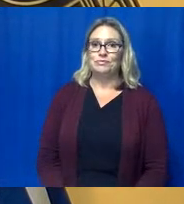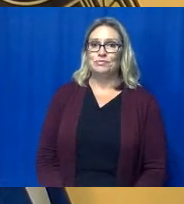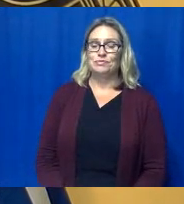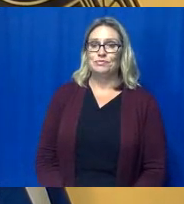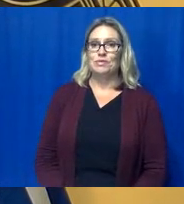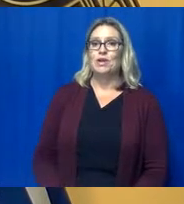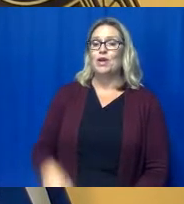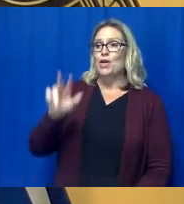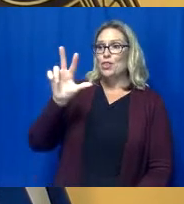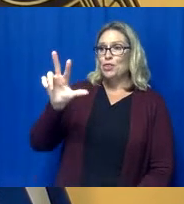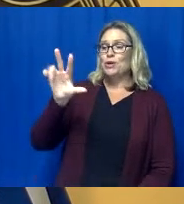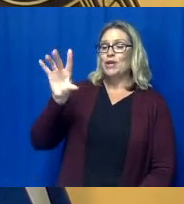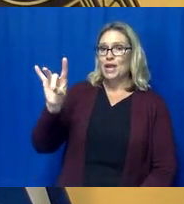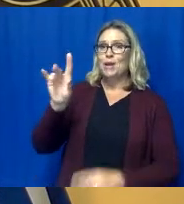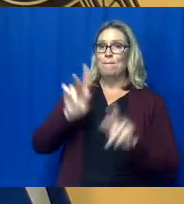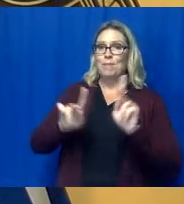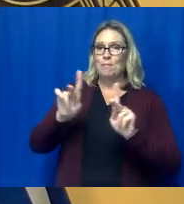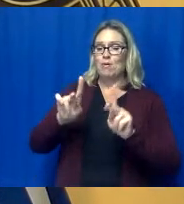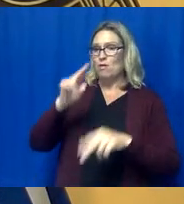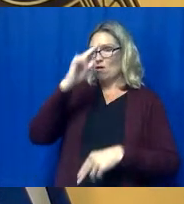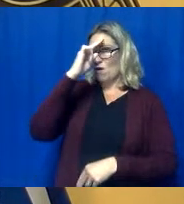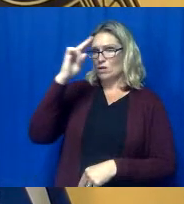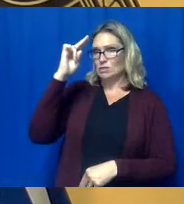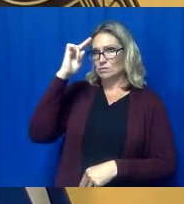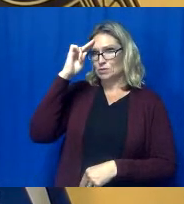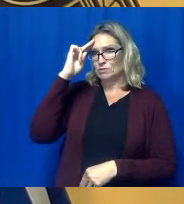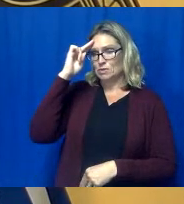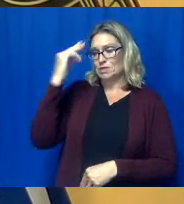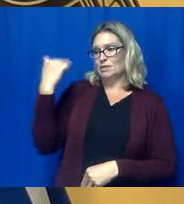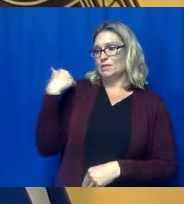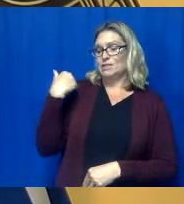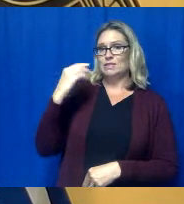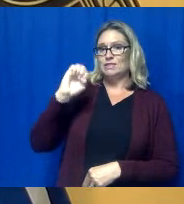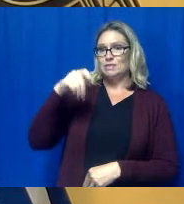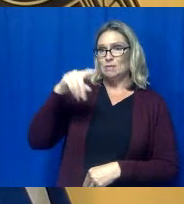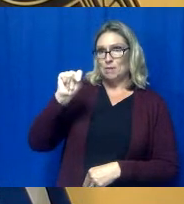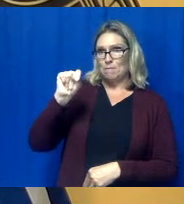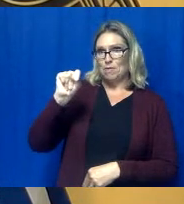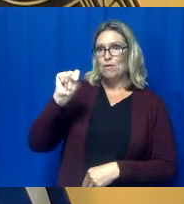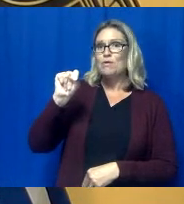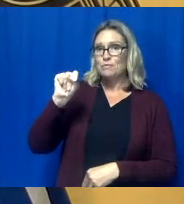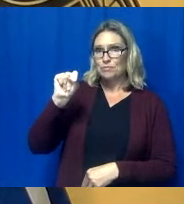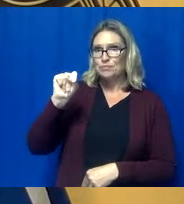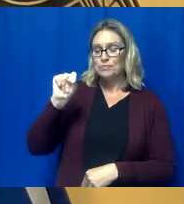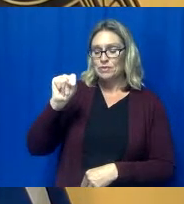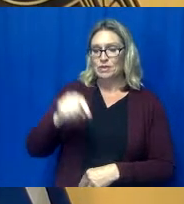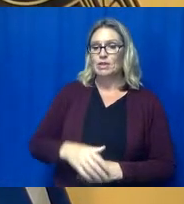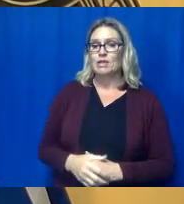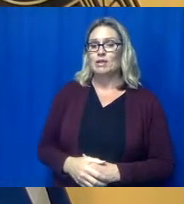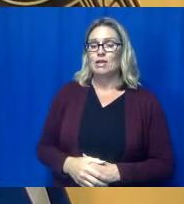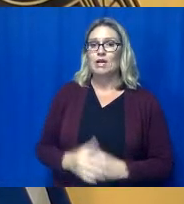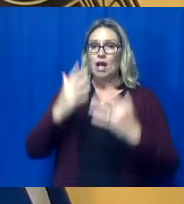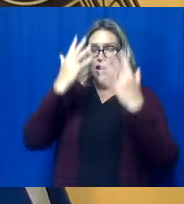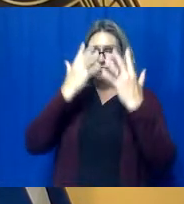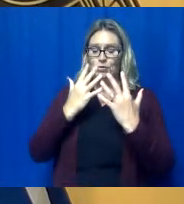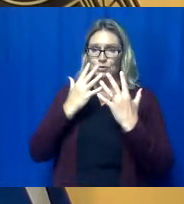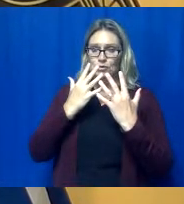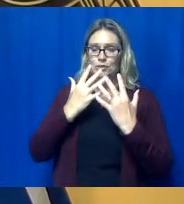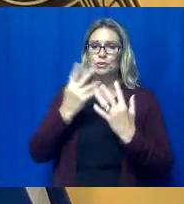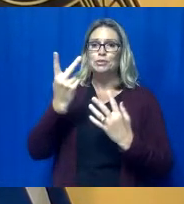38 people were hospitalized during September with COVID-19, and unfortunately, 2